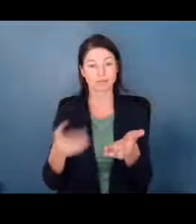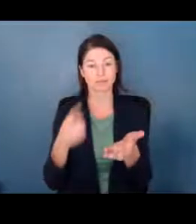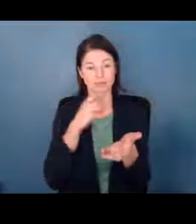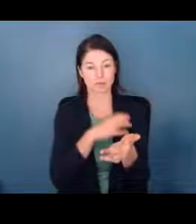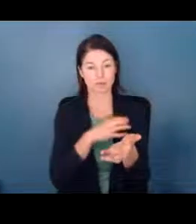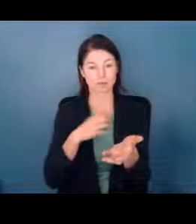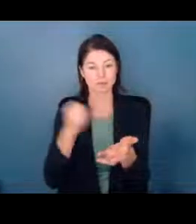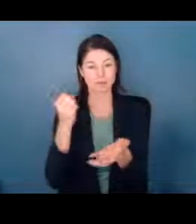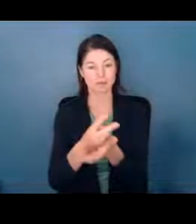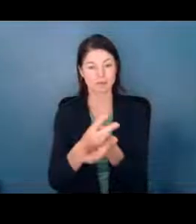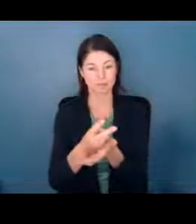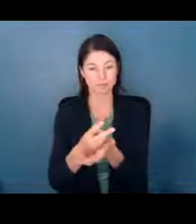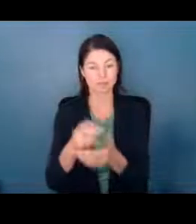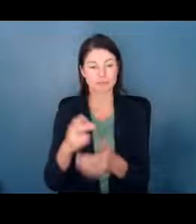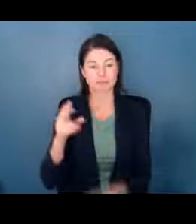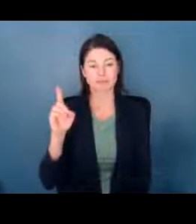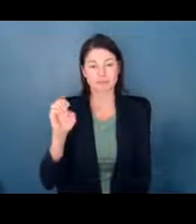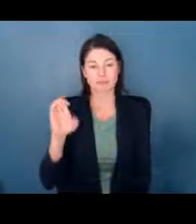of 2023.